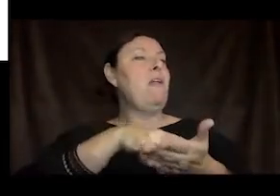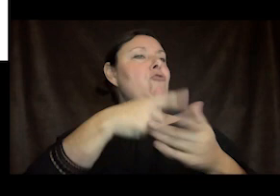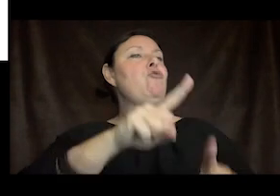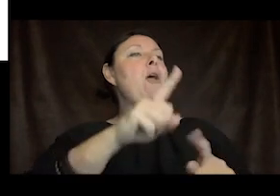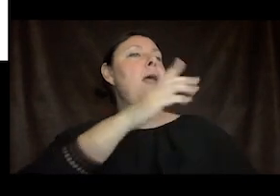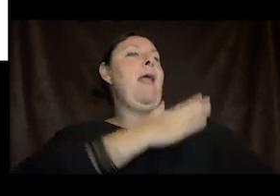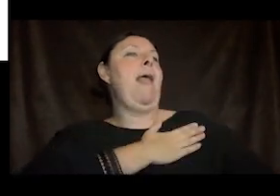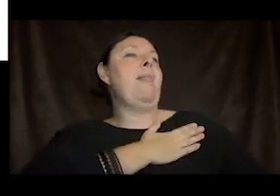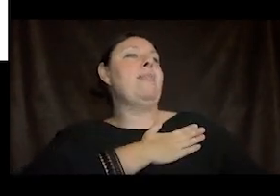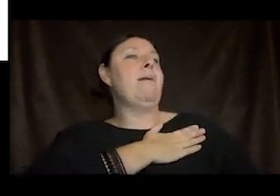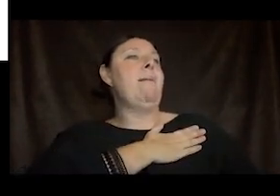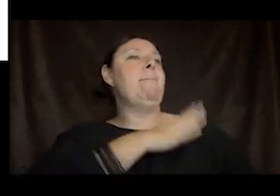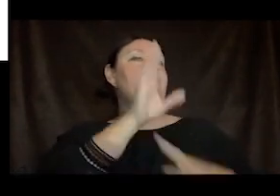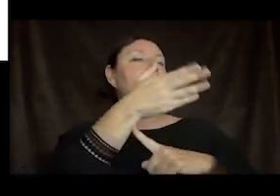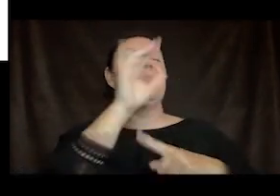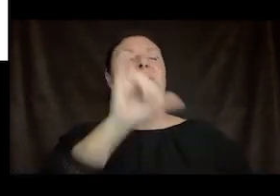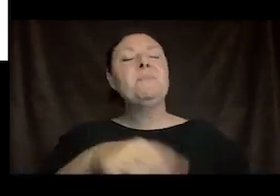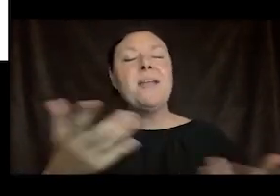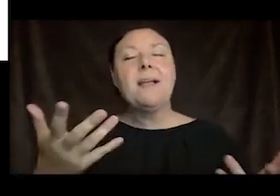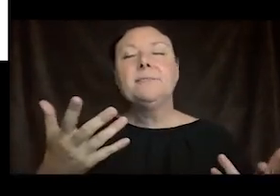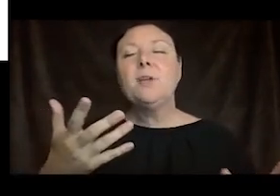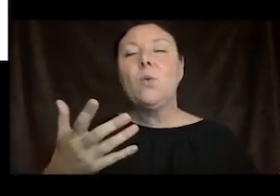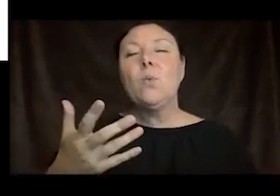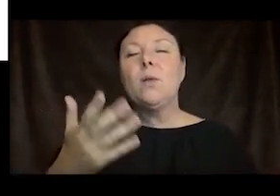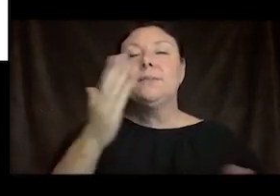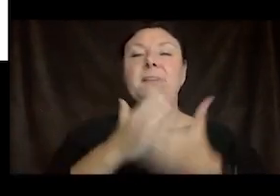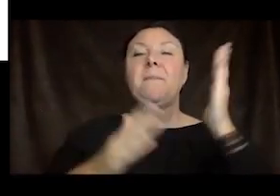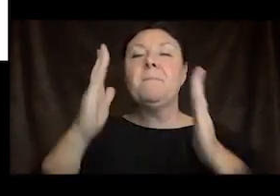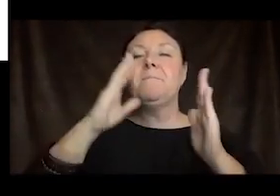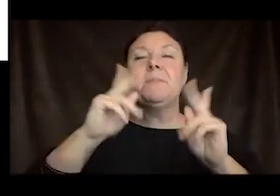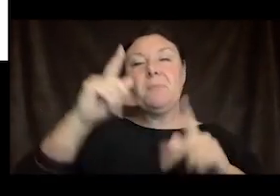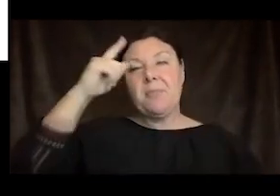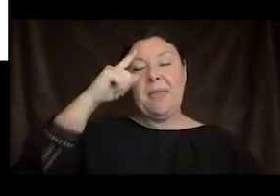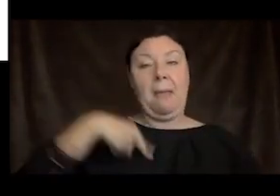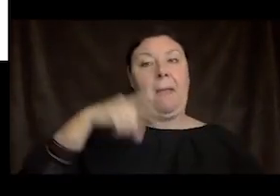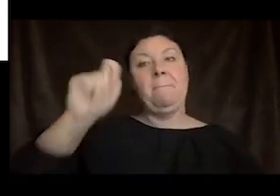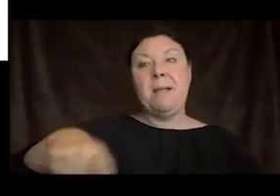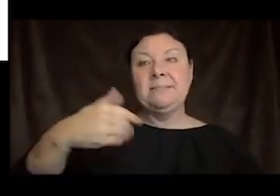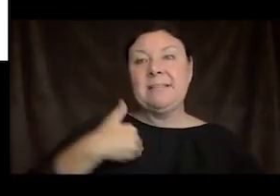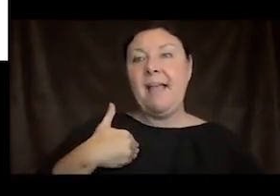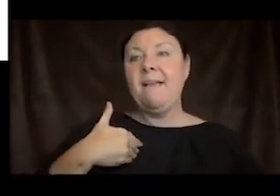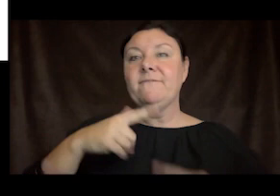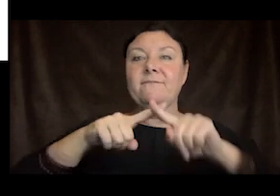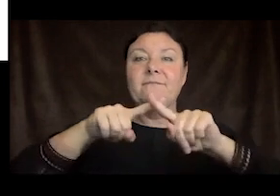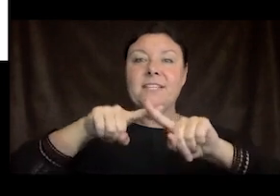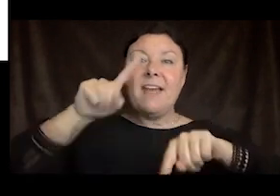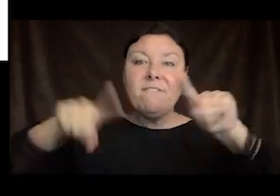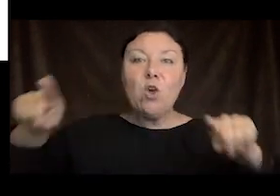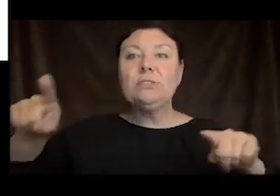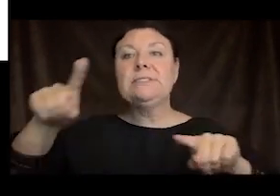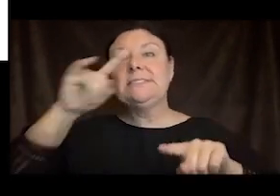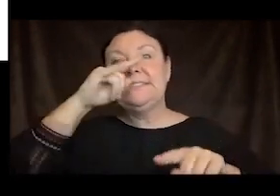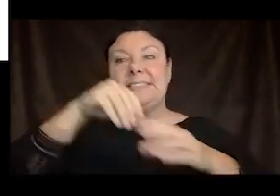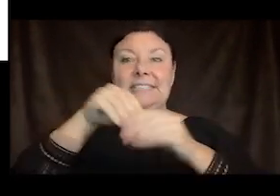have any of, sometimes people think, well, I only need like multicultural books because I've got multicultural kids or diverse kids in my